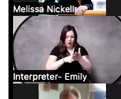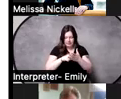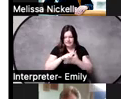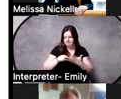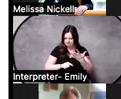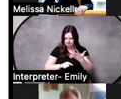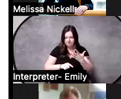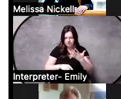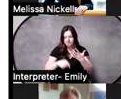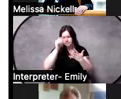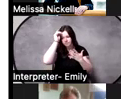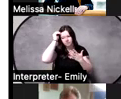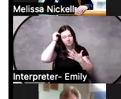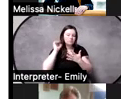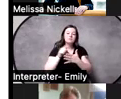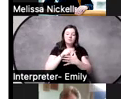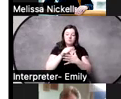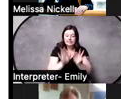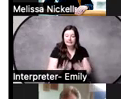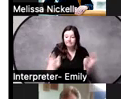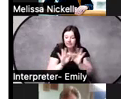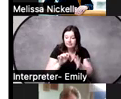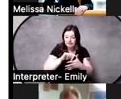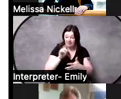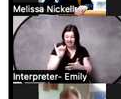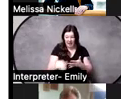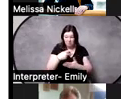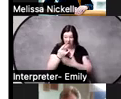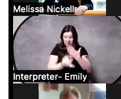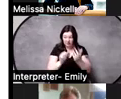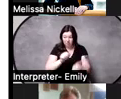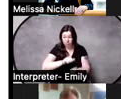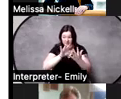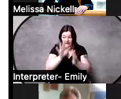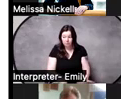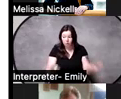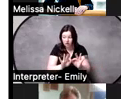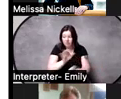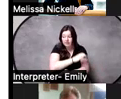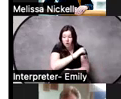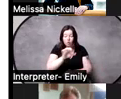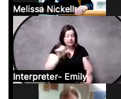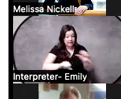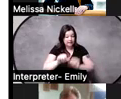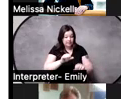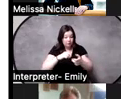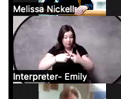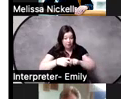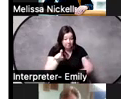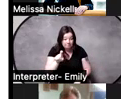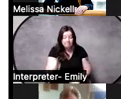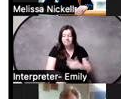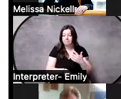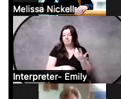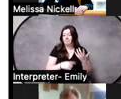areas. Significance: does the project address an important clinical or scientific problem? Okay. What about the investigators? Are they qualified to carry